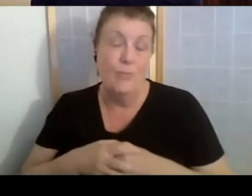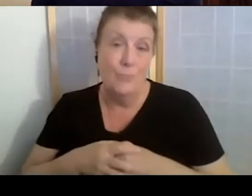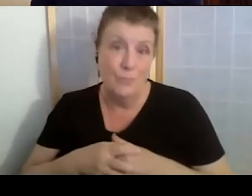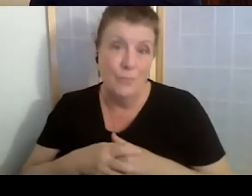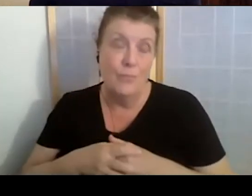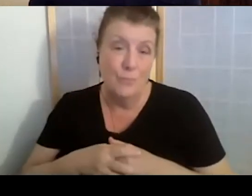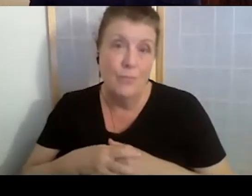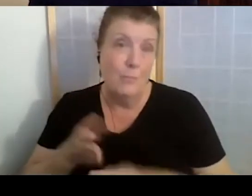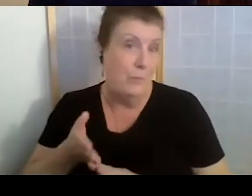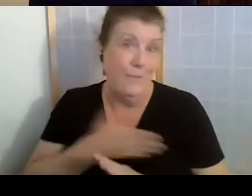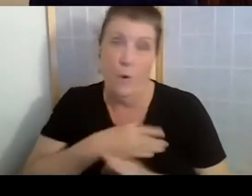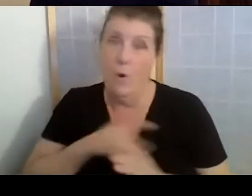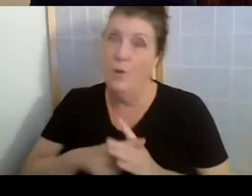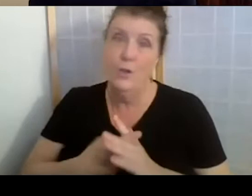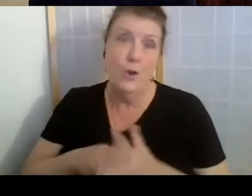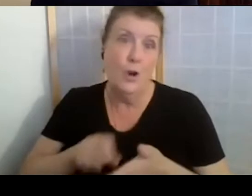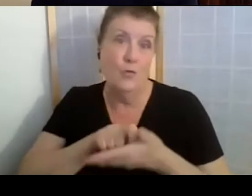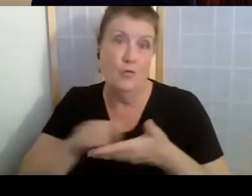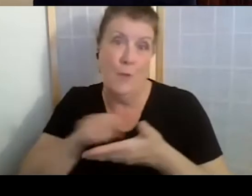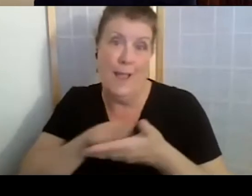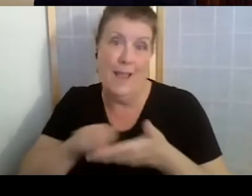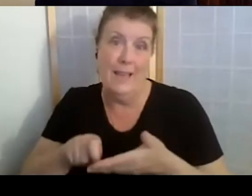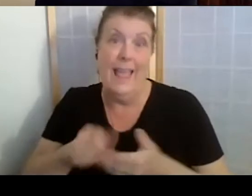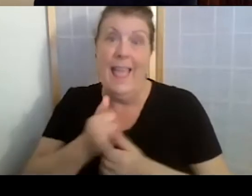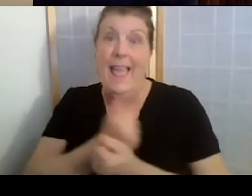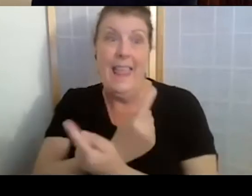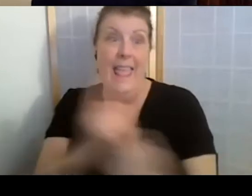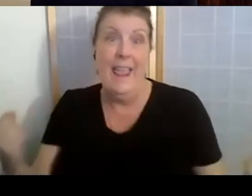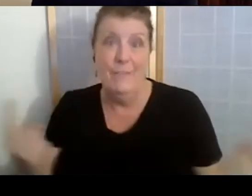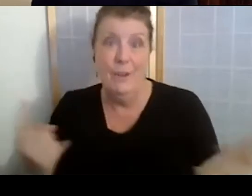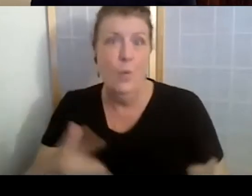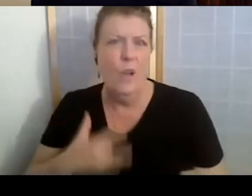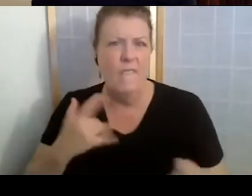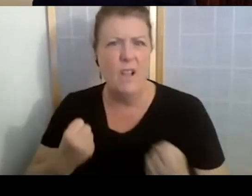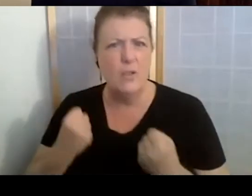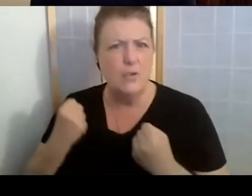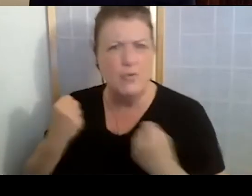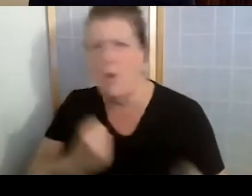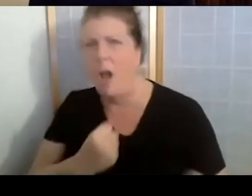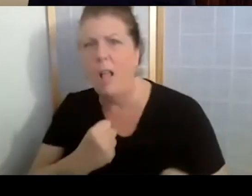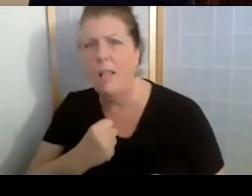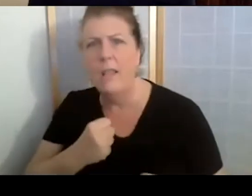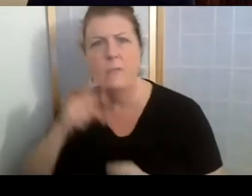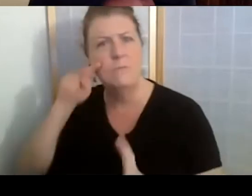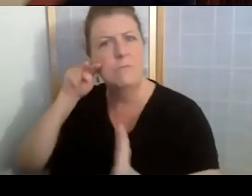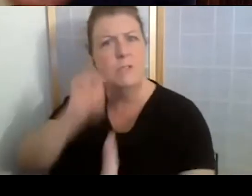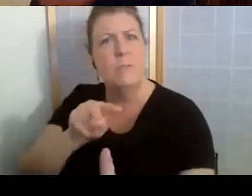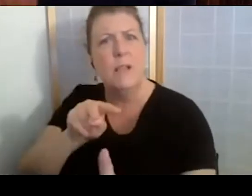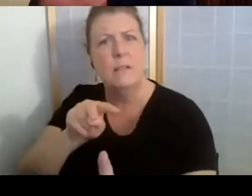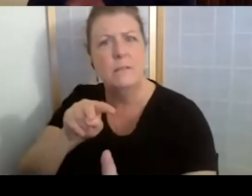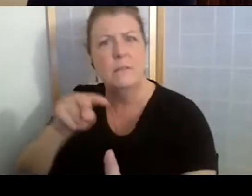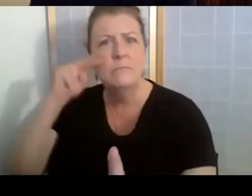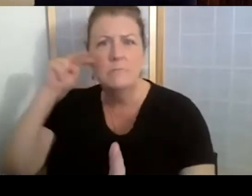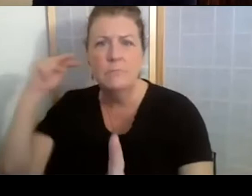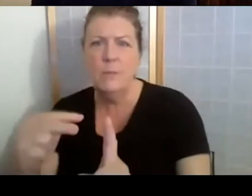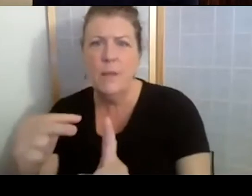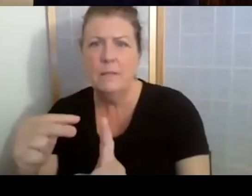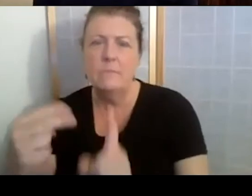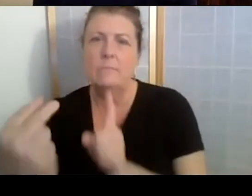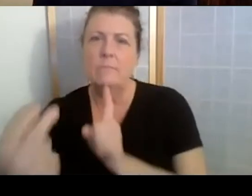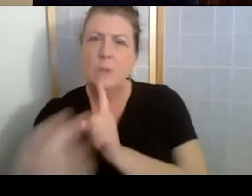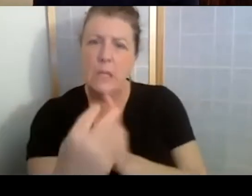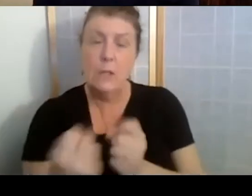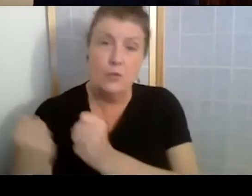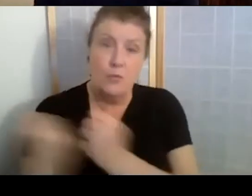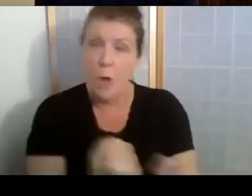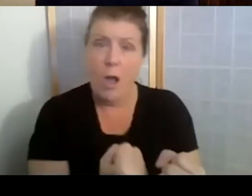And everybody felt very strongly about any number of different issues, and everybody but we were all united in this feeling